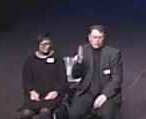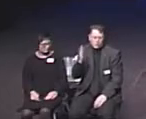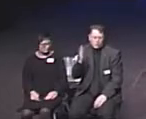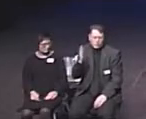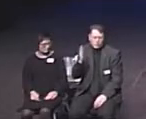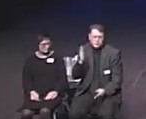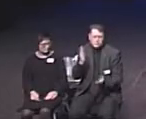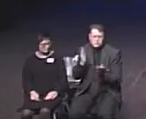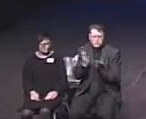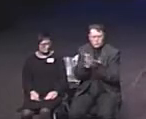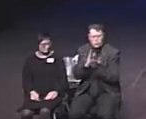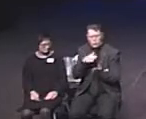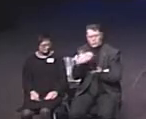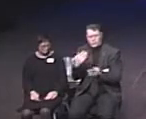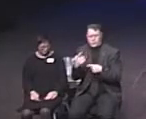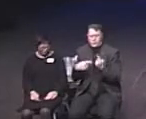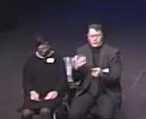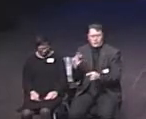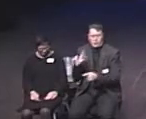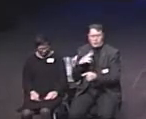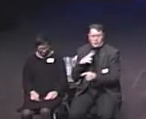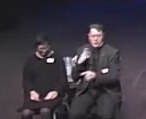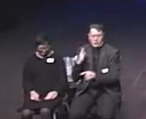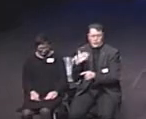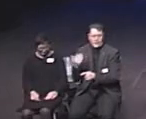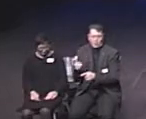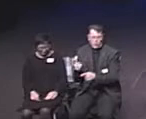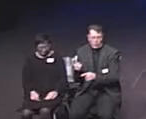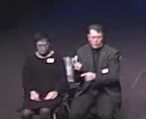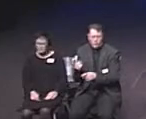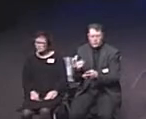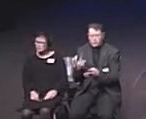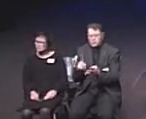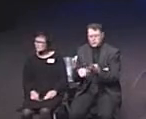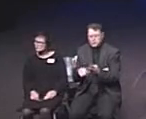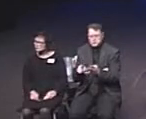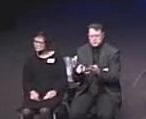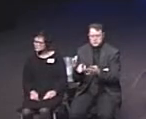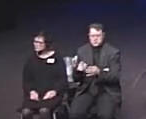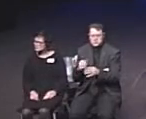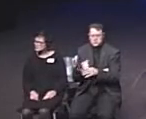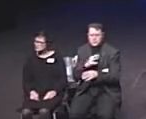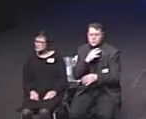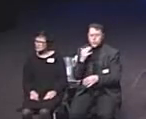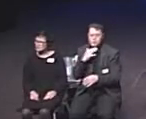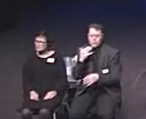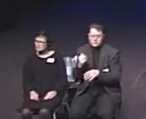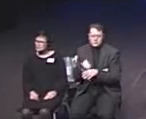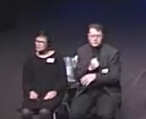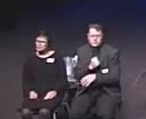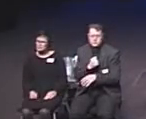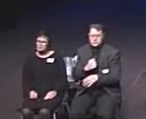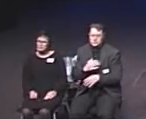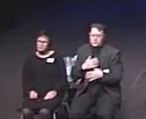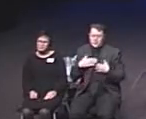of school activities, and also to be fun and to have fun. Those